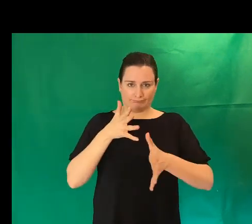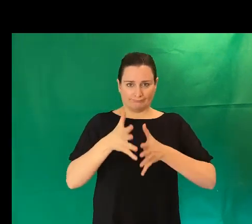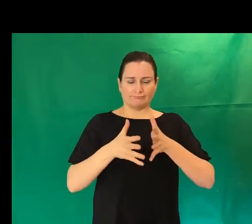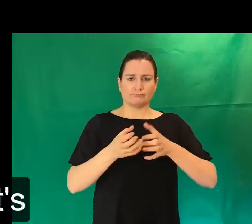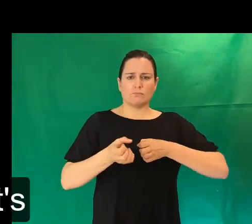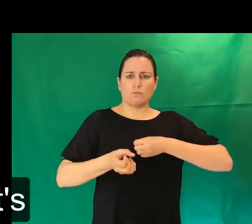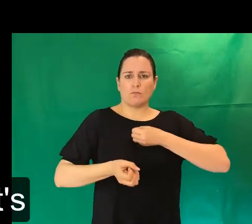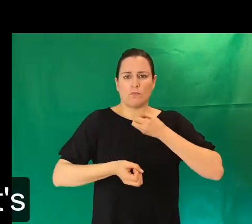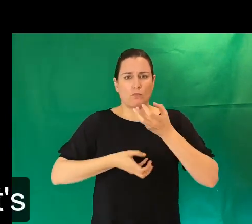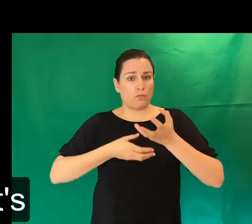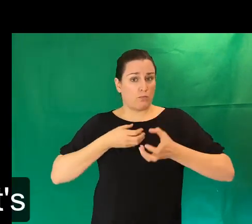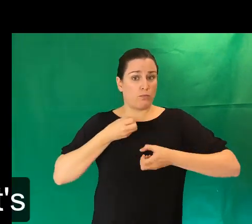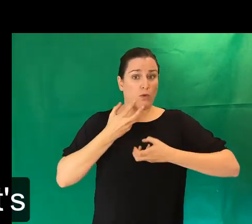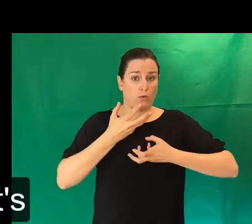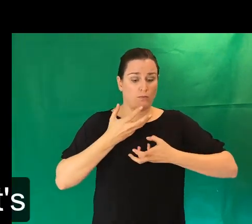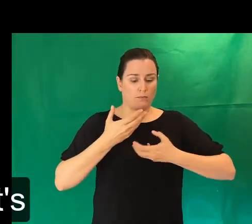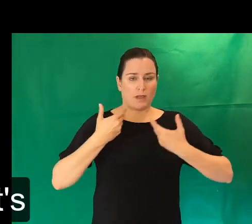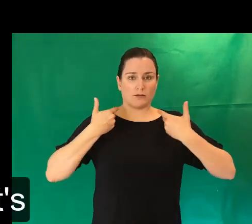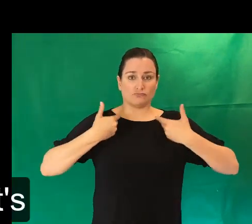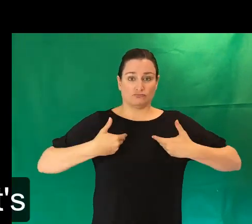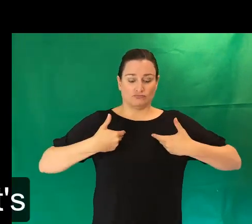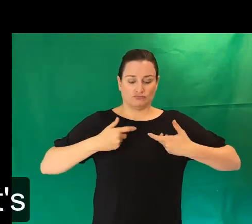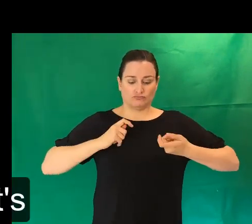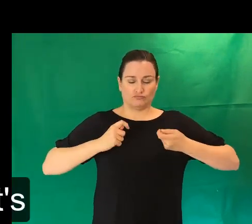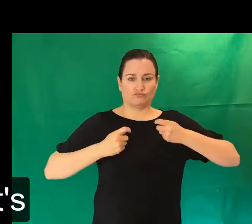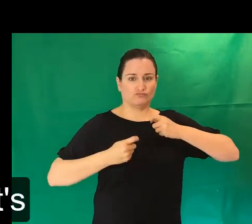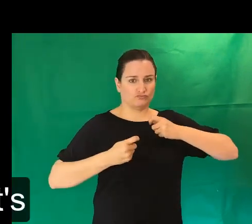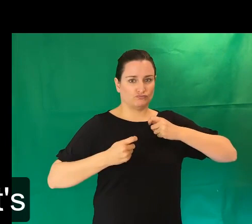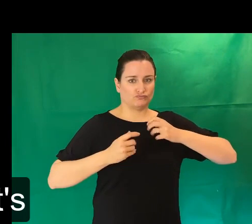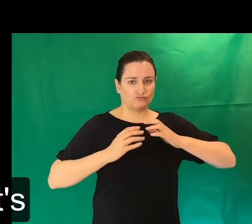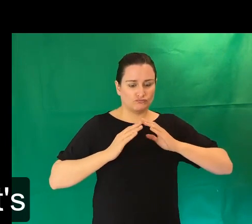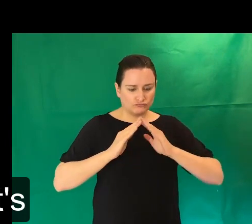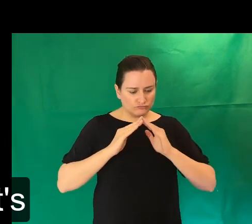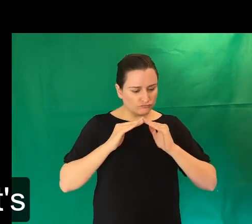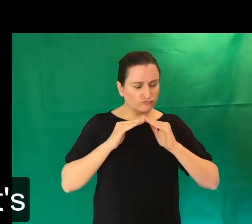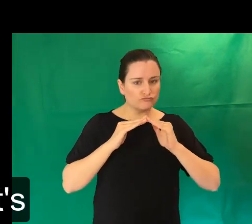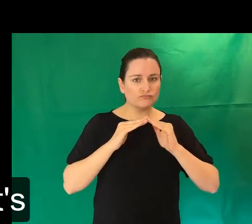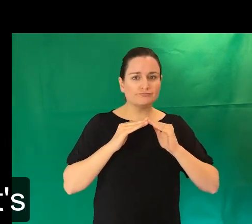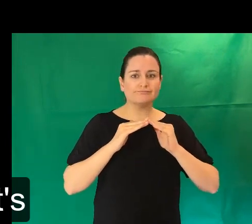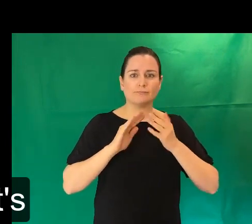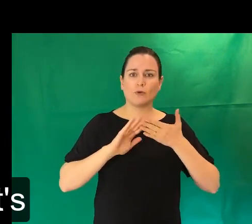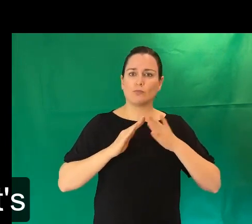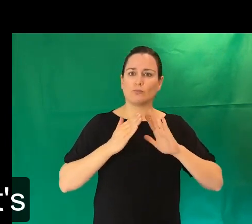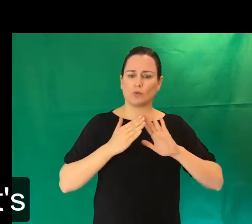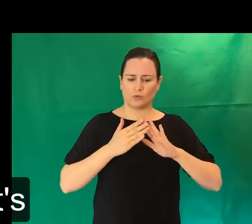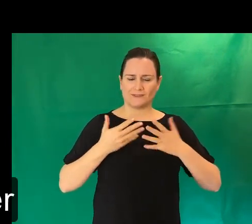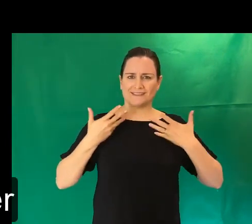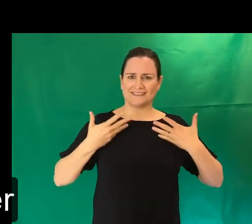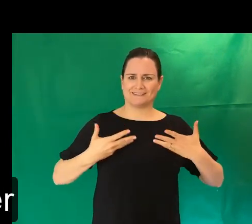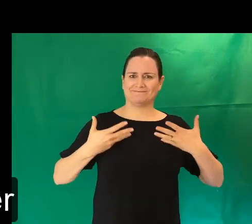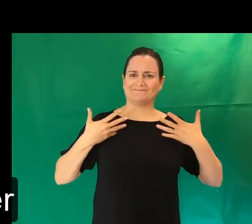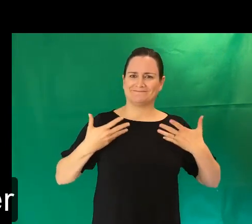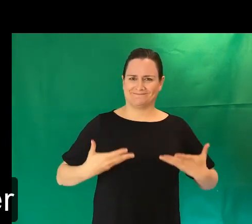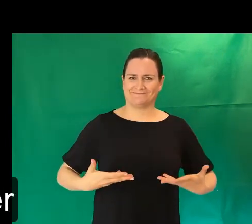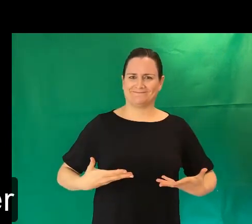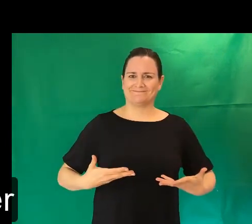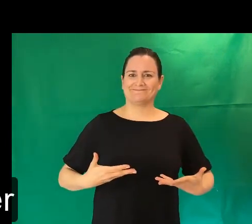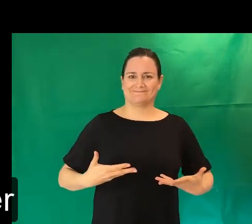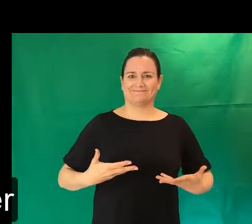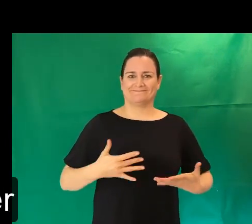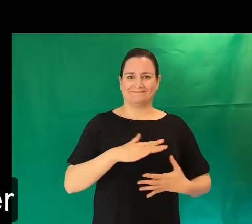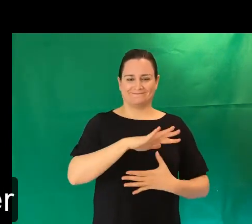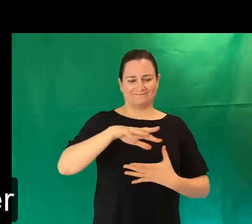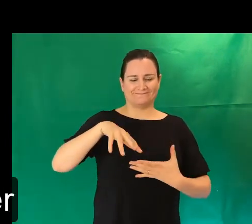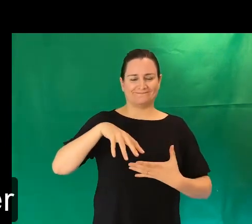is actually being the community. So it's incorporating the